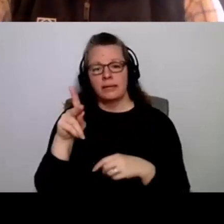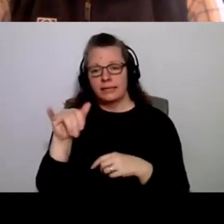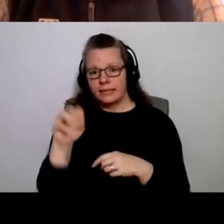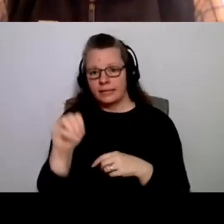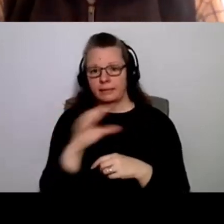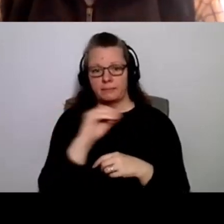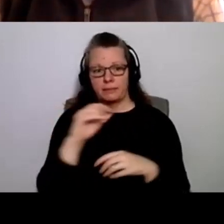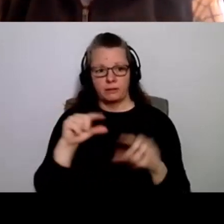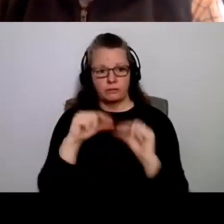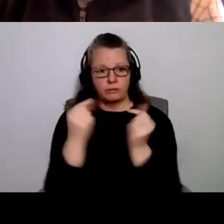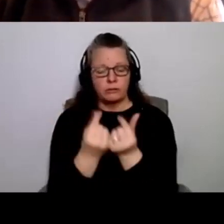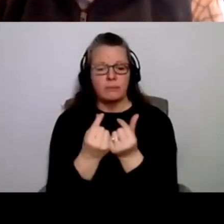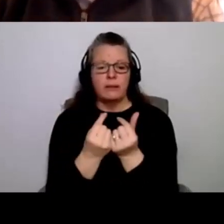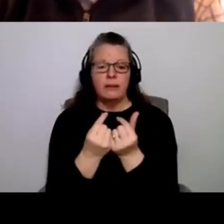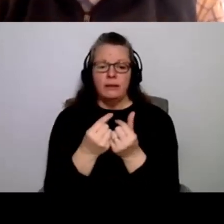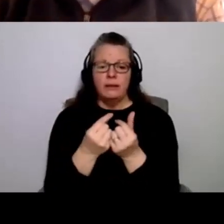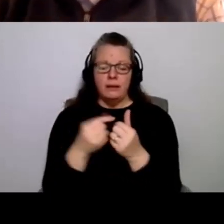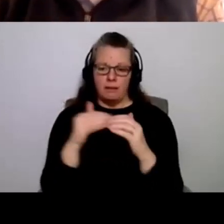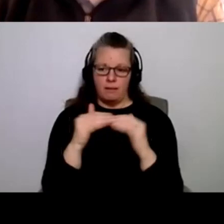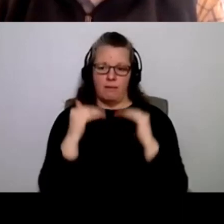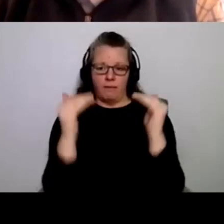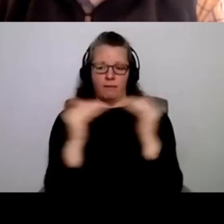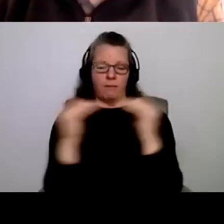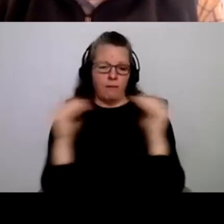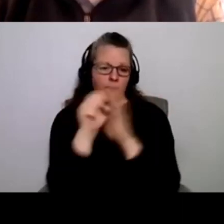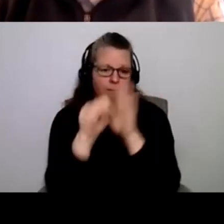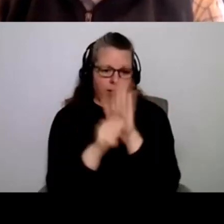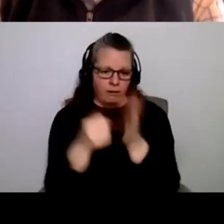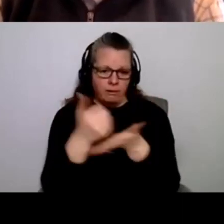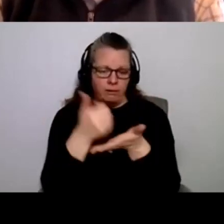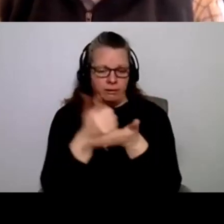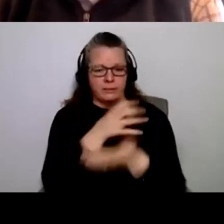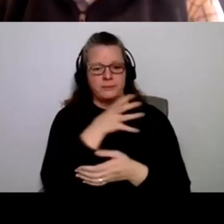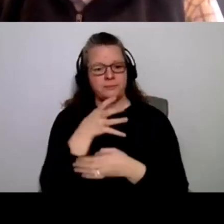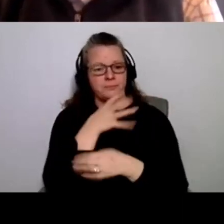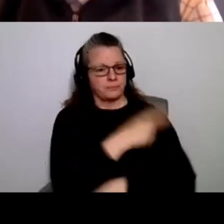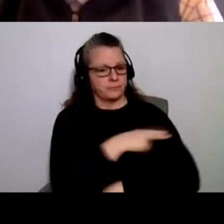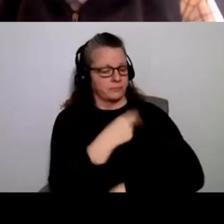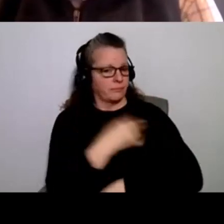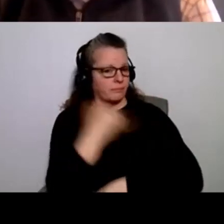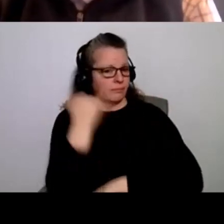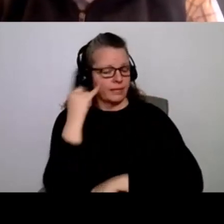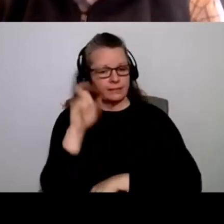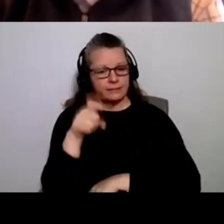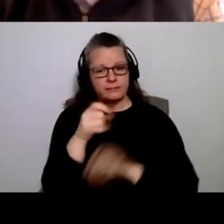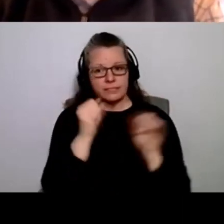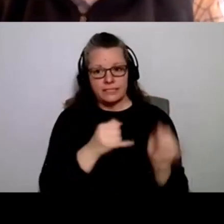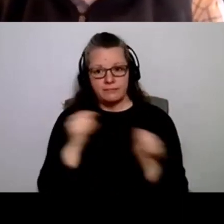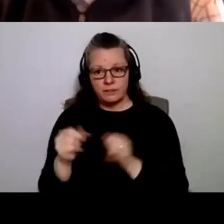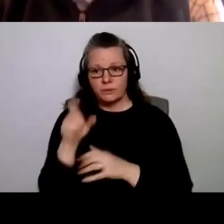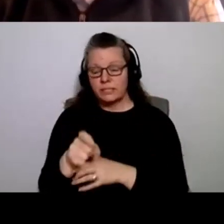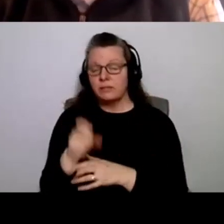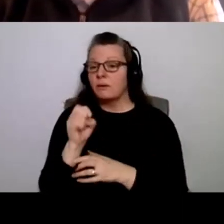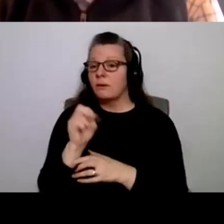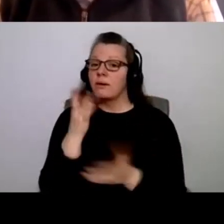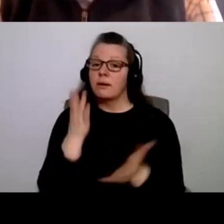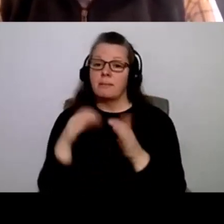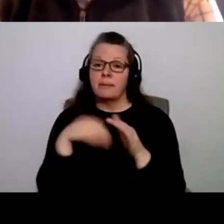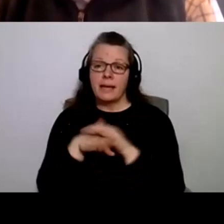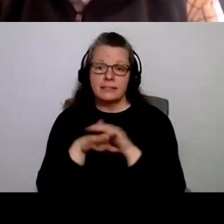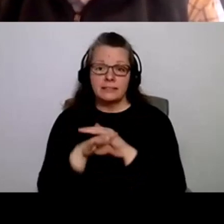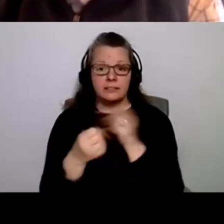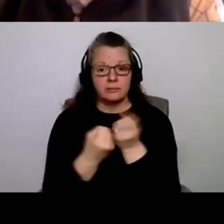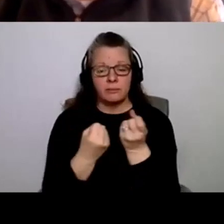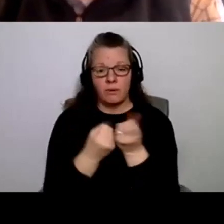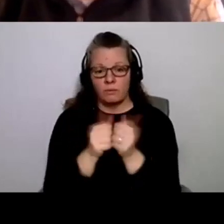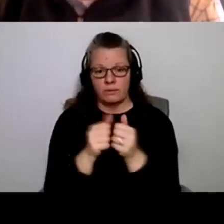at the state to help rural hospitals if they have an individual need, or it could be that they need access or support with physician